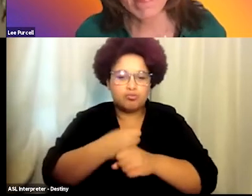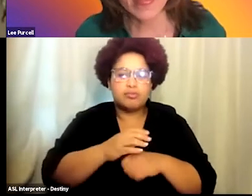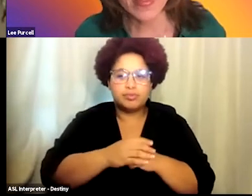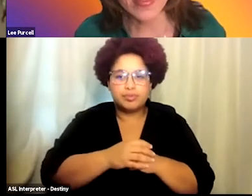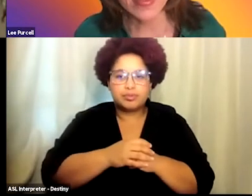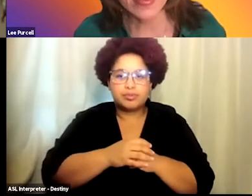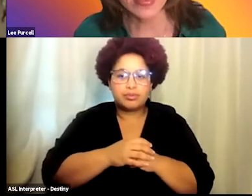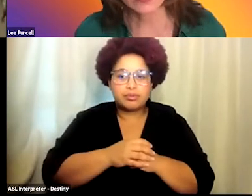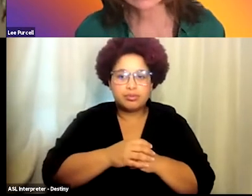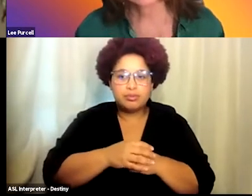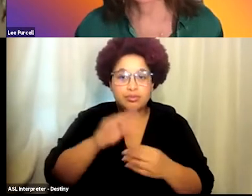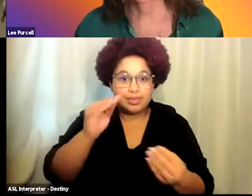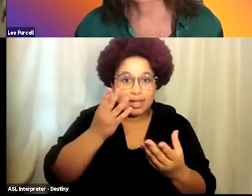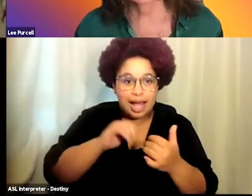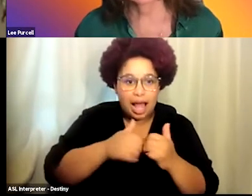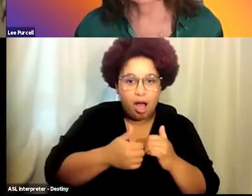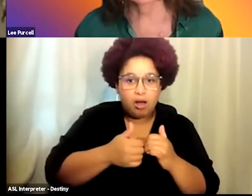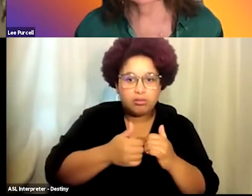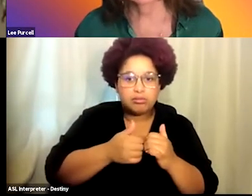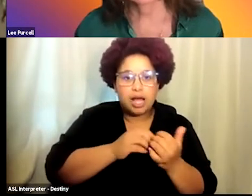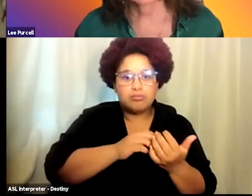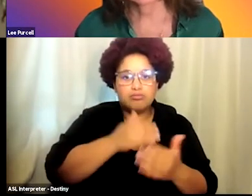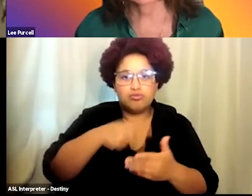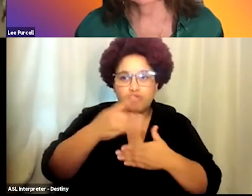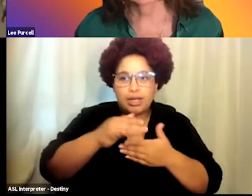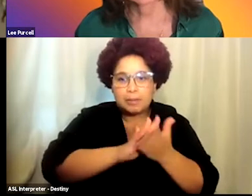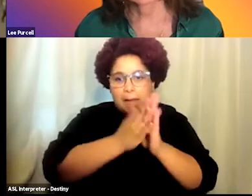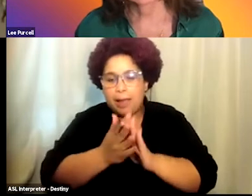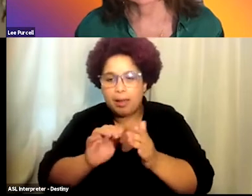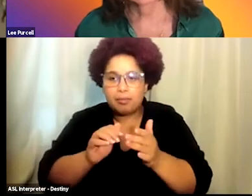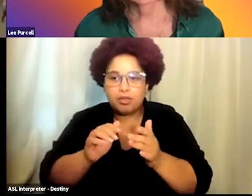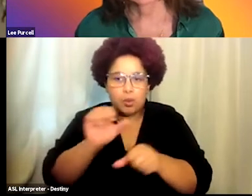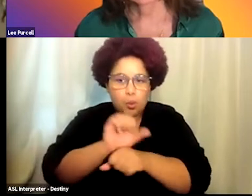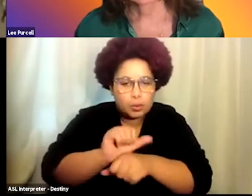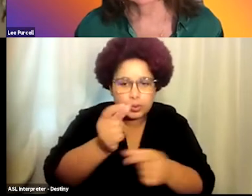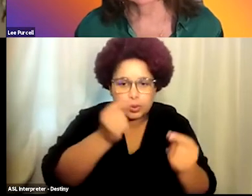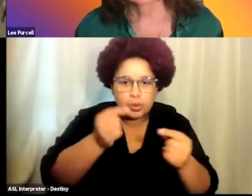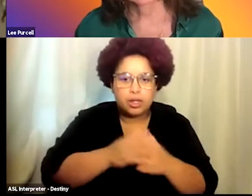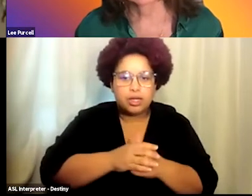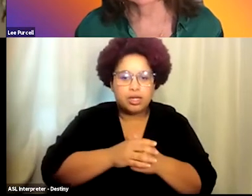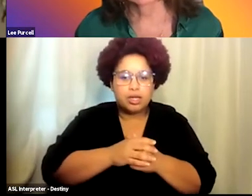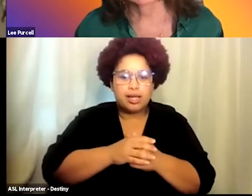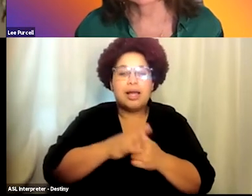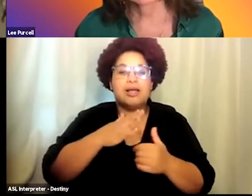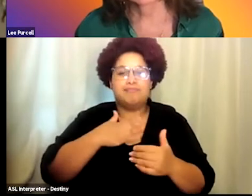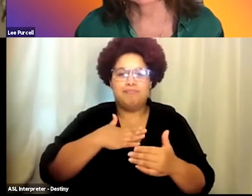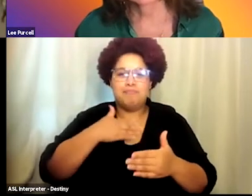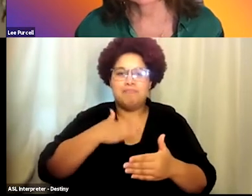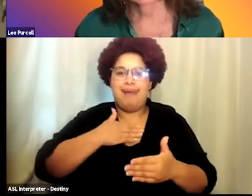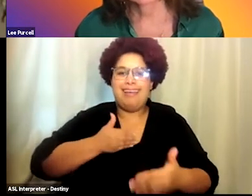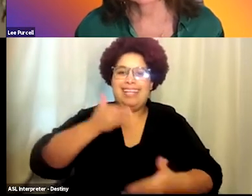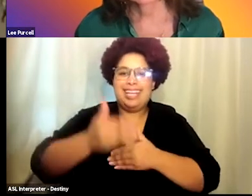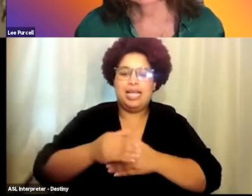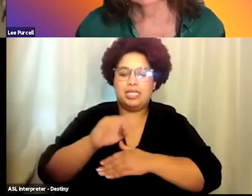that came to be and how you've been working on it? We've been working on My Next Breath for the last 10 years.